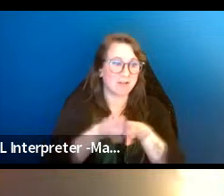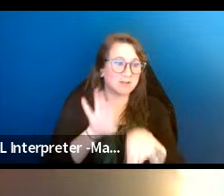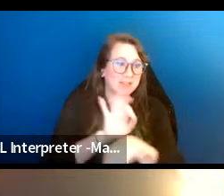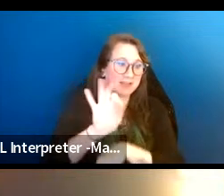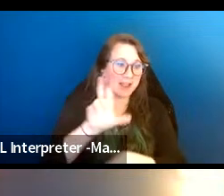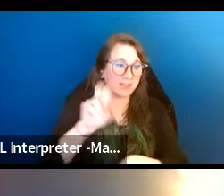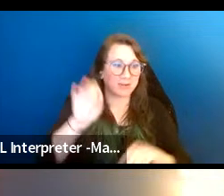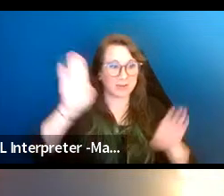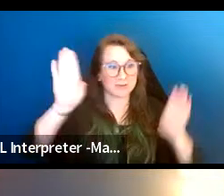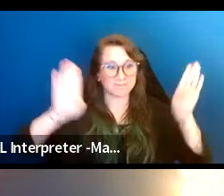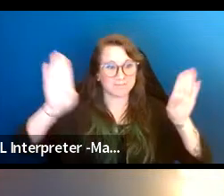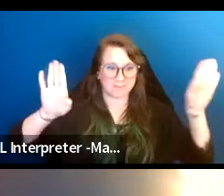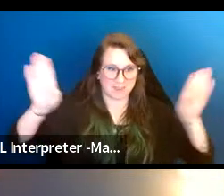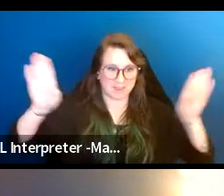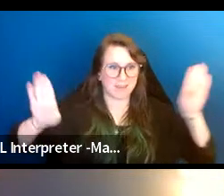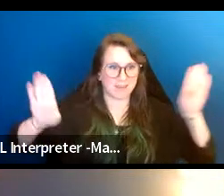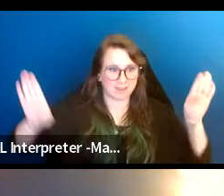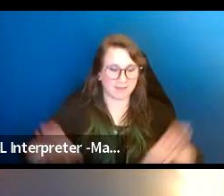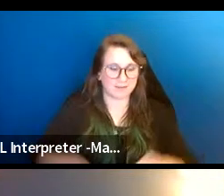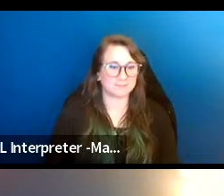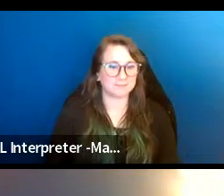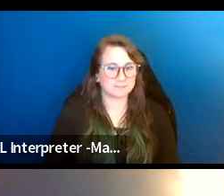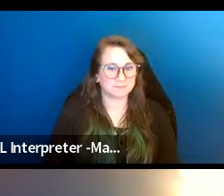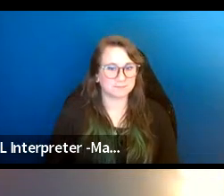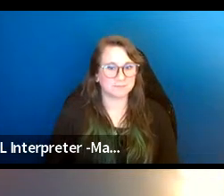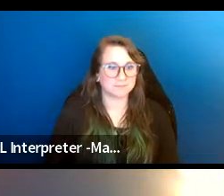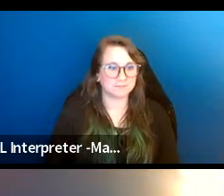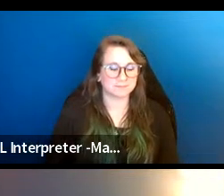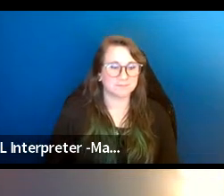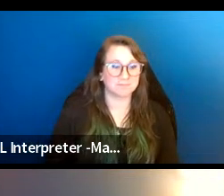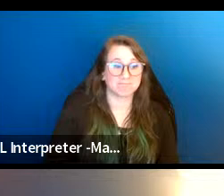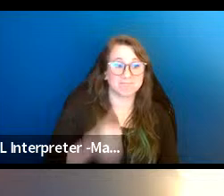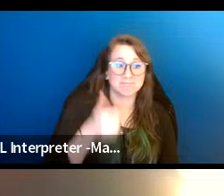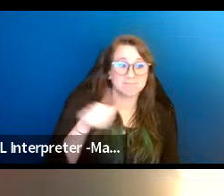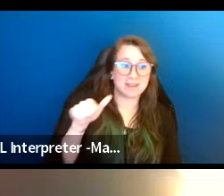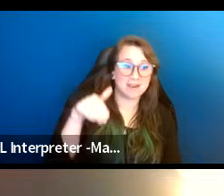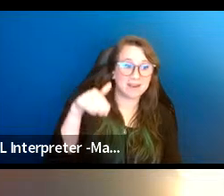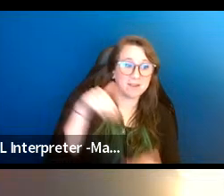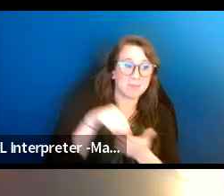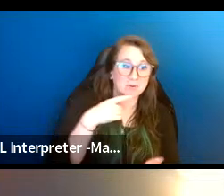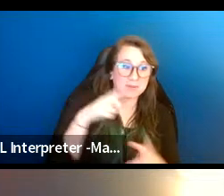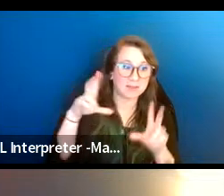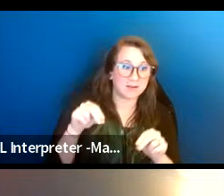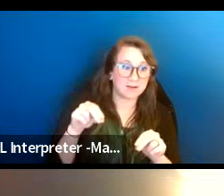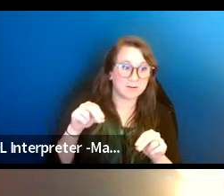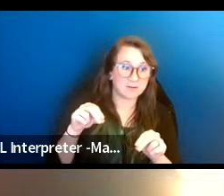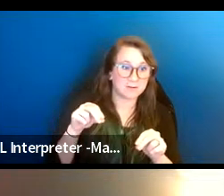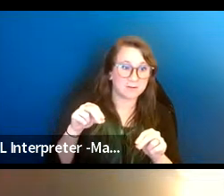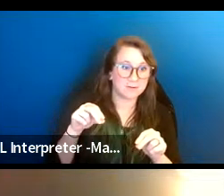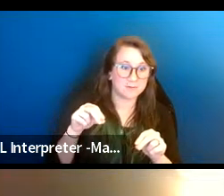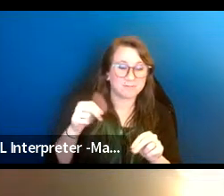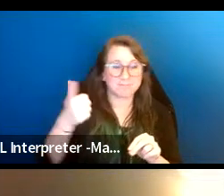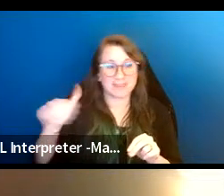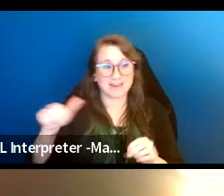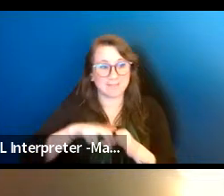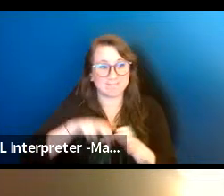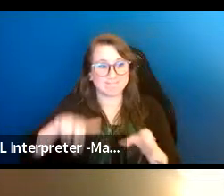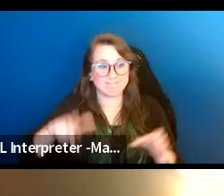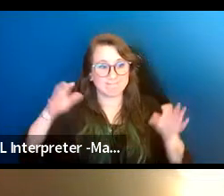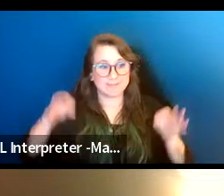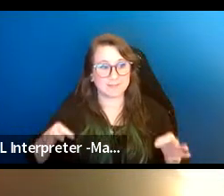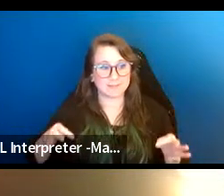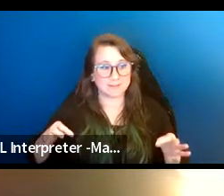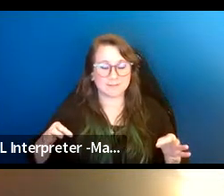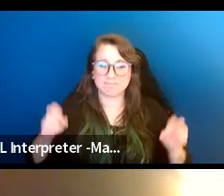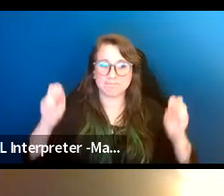aye. Aye. Aye. Aye. Those opposed say nay. And any abstentions?